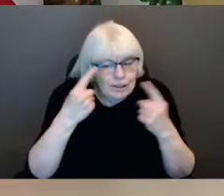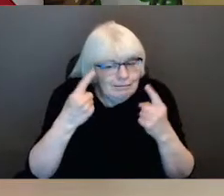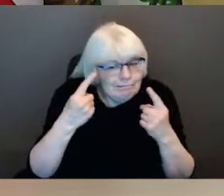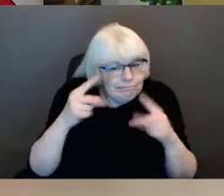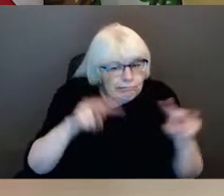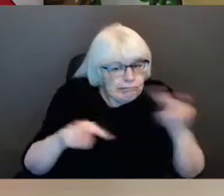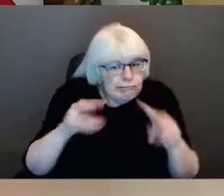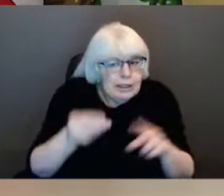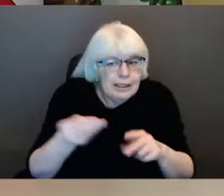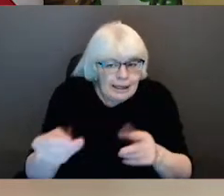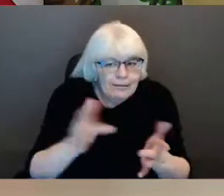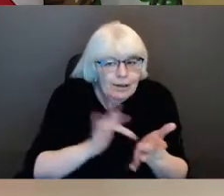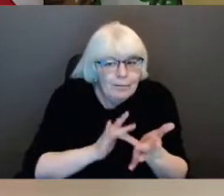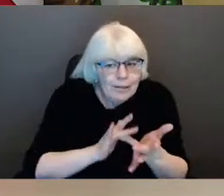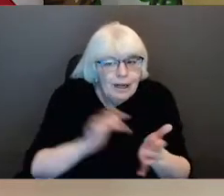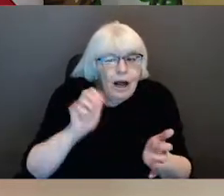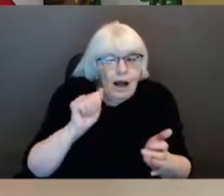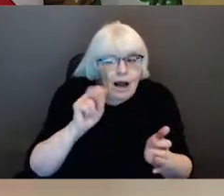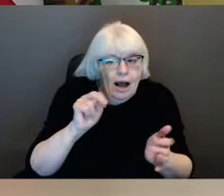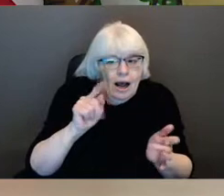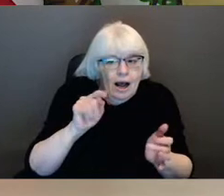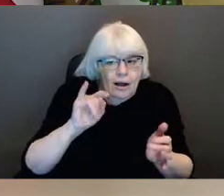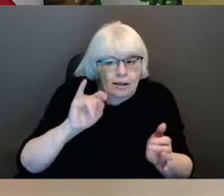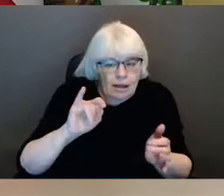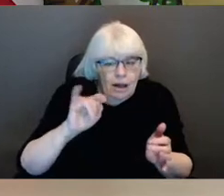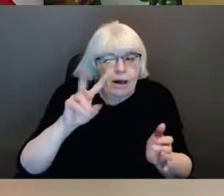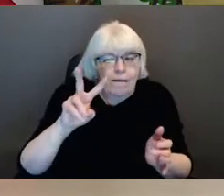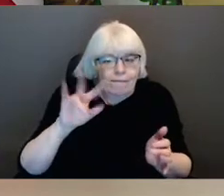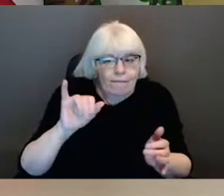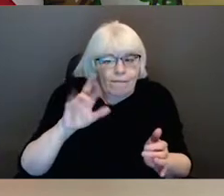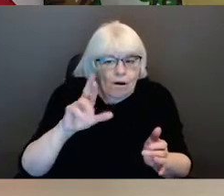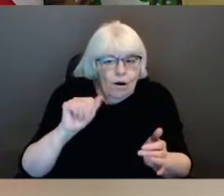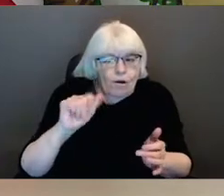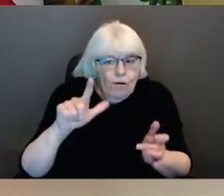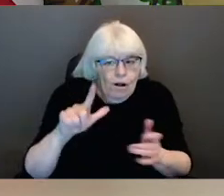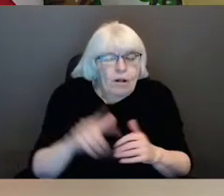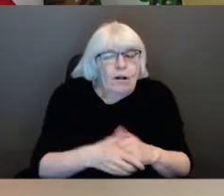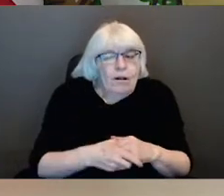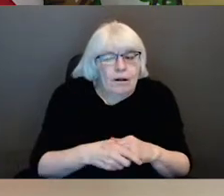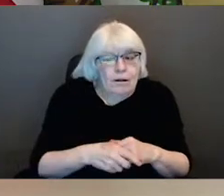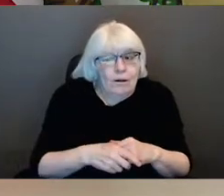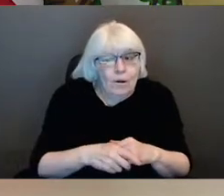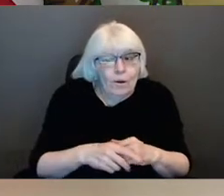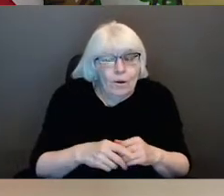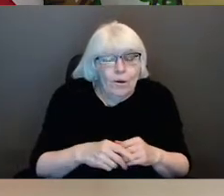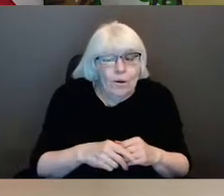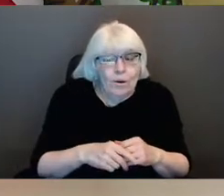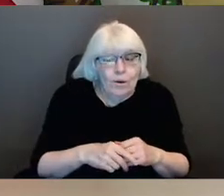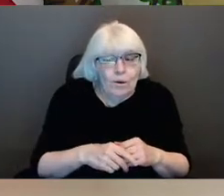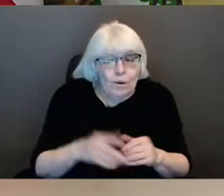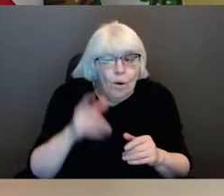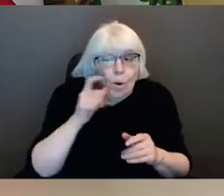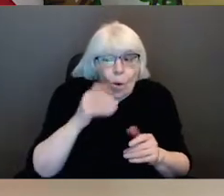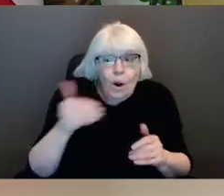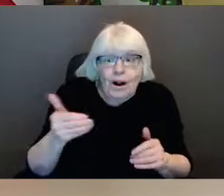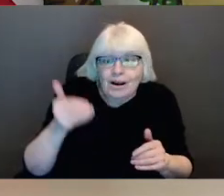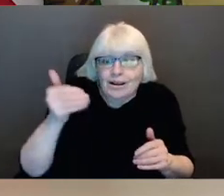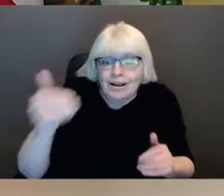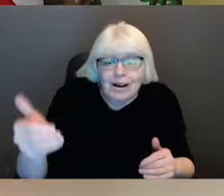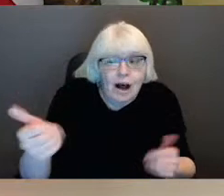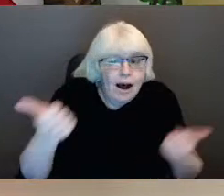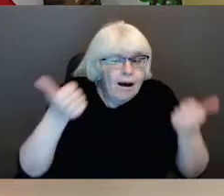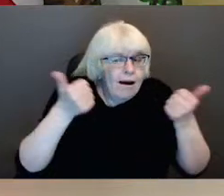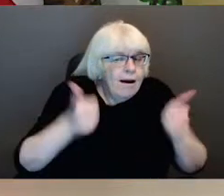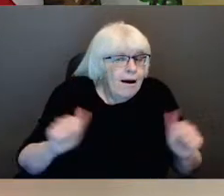and eventually, it will be able to be prescribed by every physician, and it'll be available in every pharmacy. But with